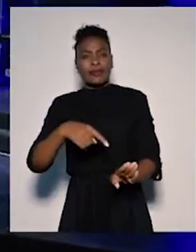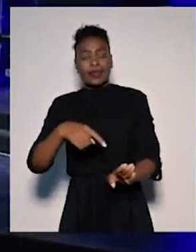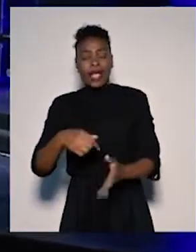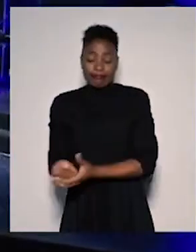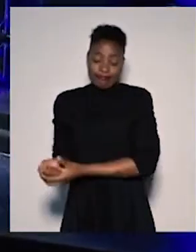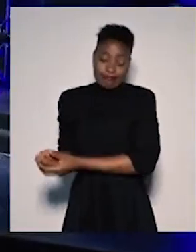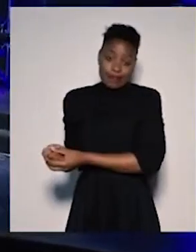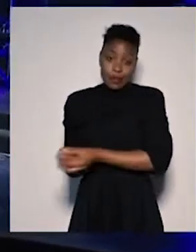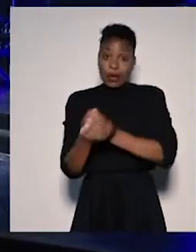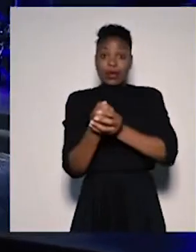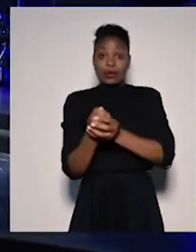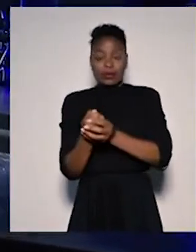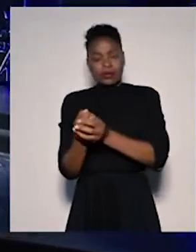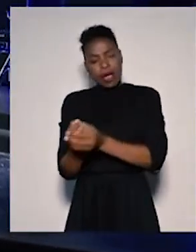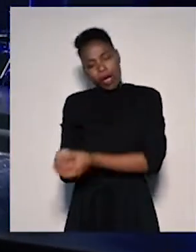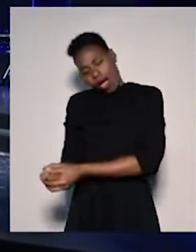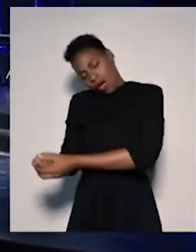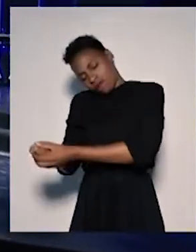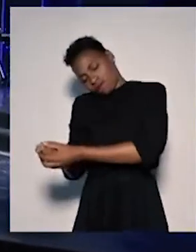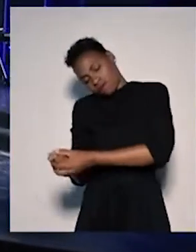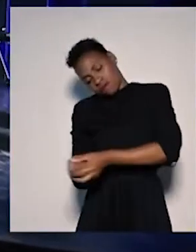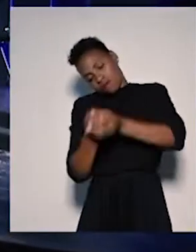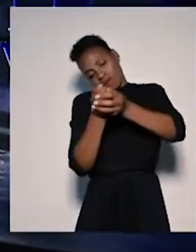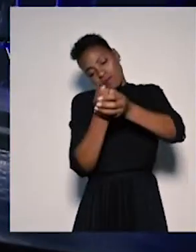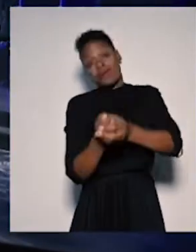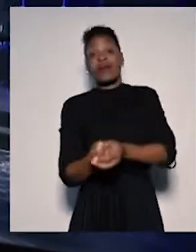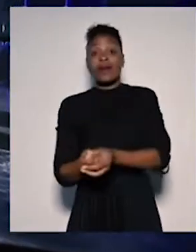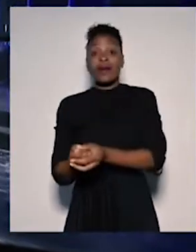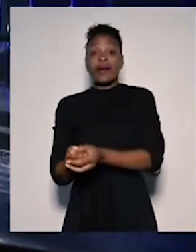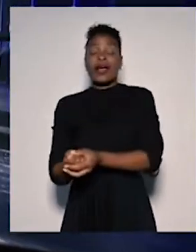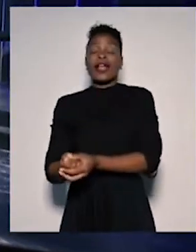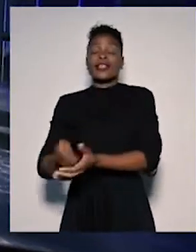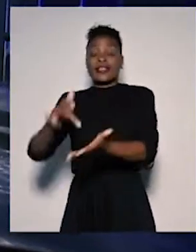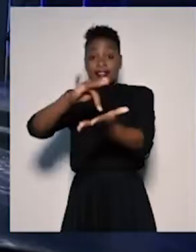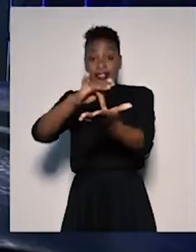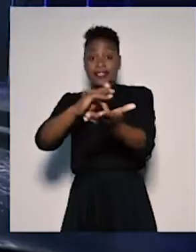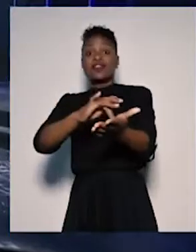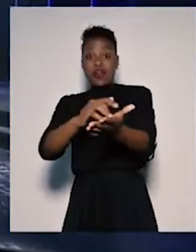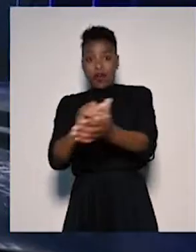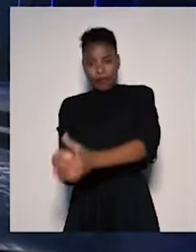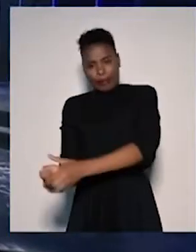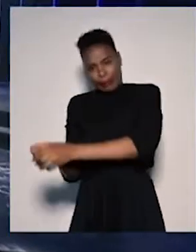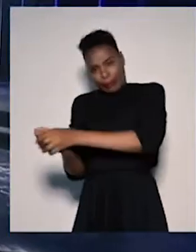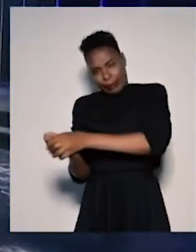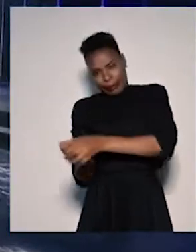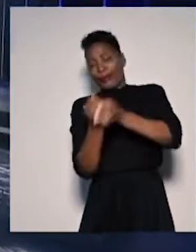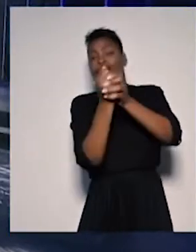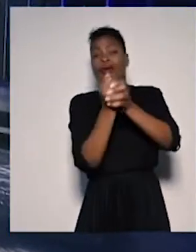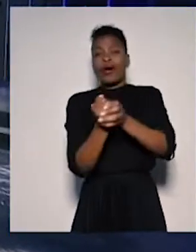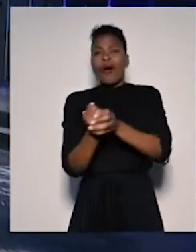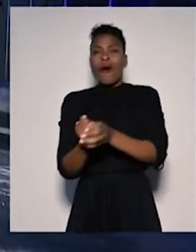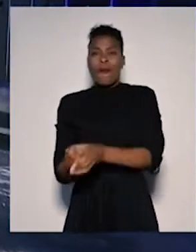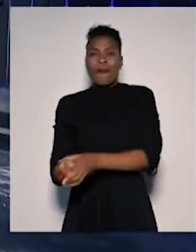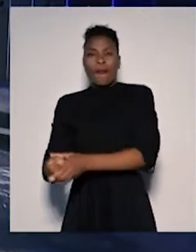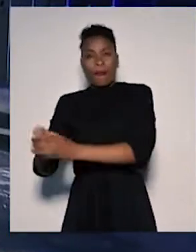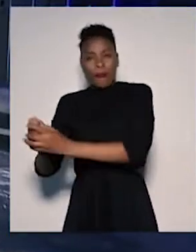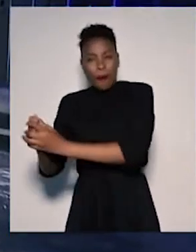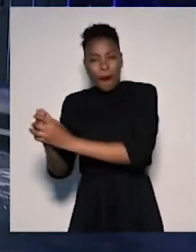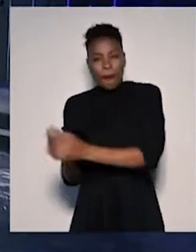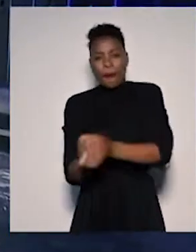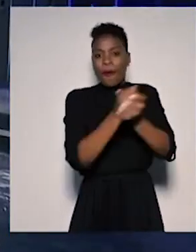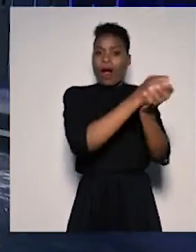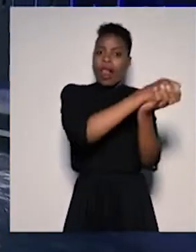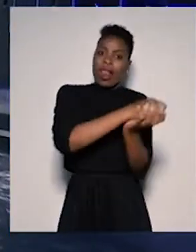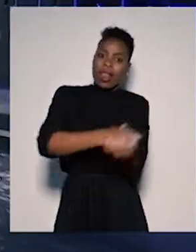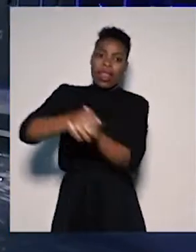know, you want to hit the tennis ball with the center of your racket. You can either do a lob, you can slice the